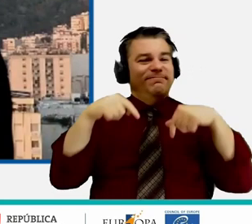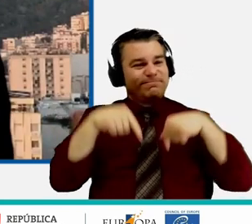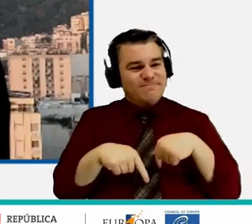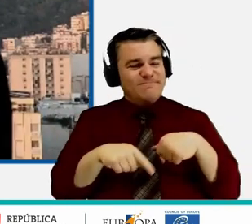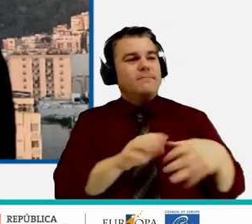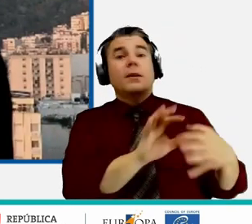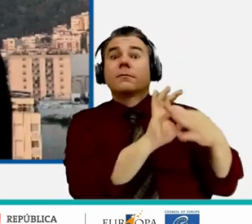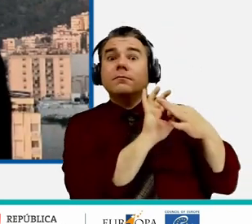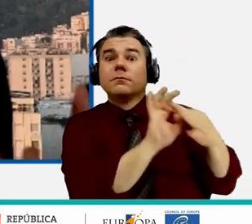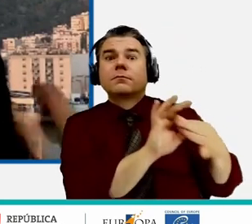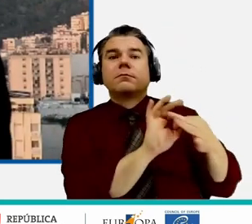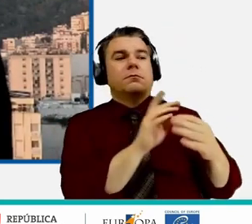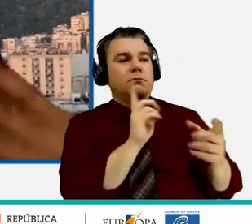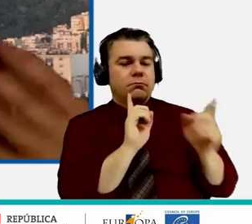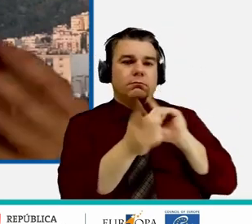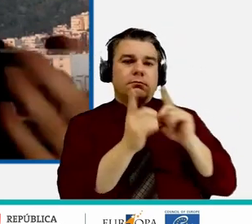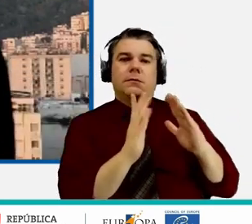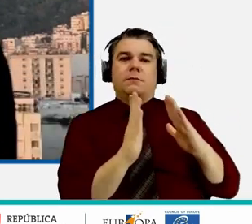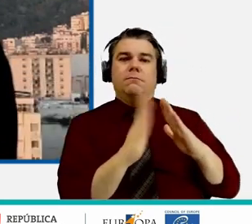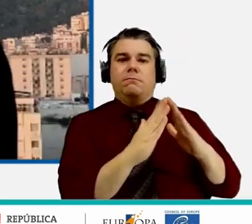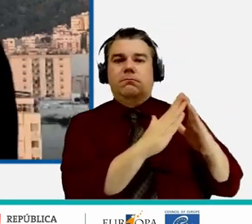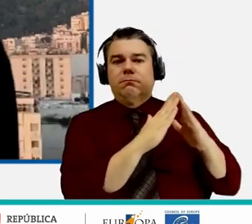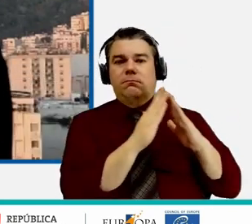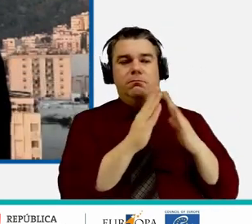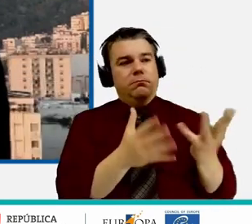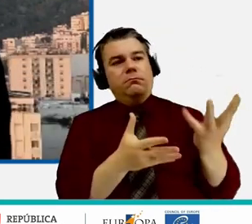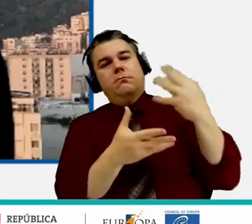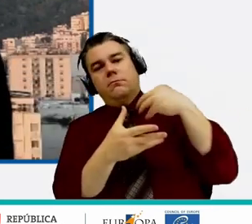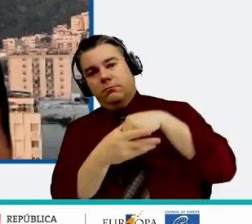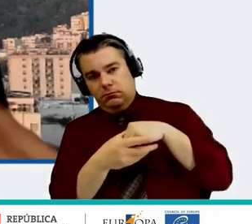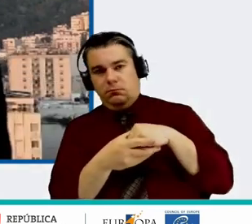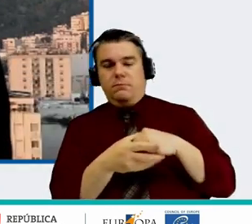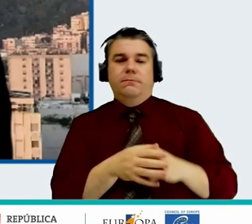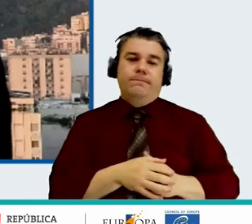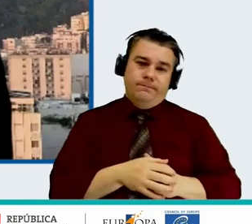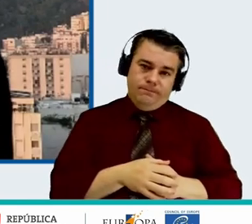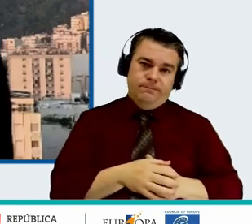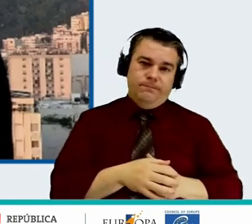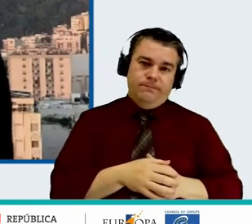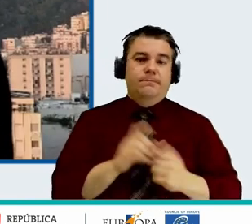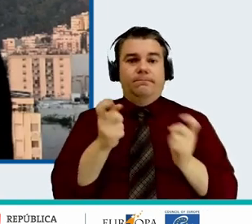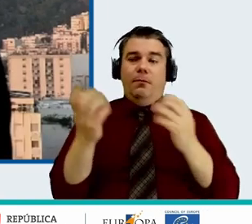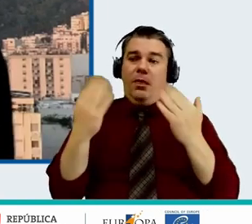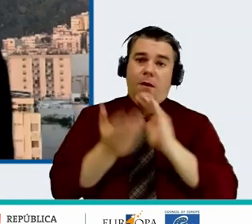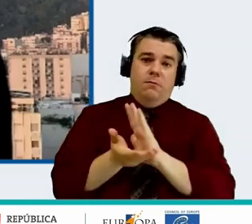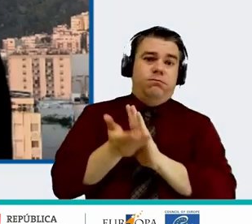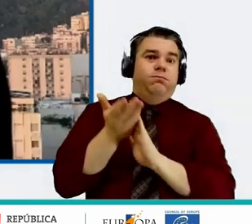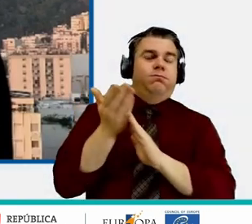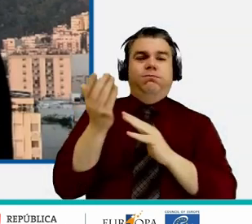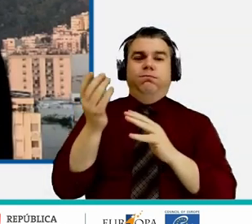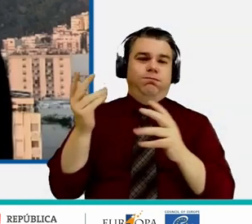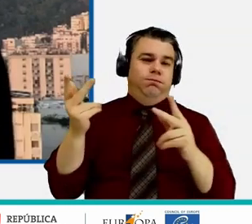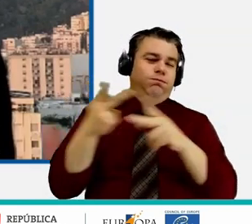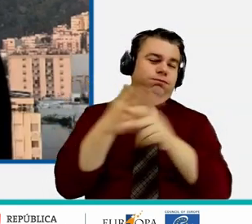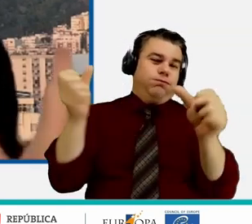to talk more about cities and their role and their importance in this climate change and resilience debate, which is going